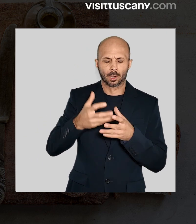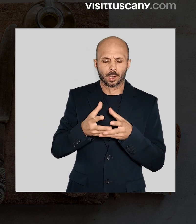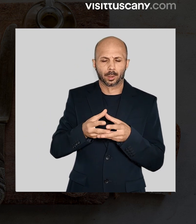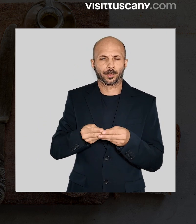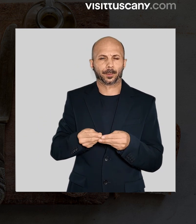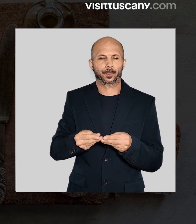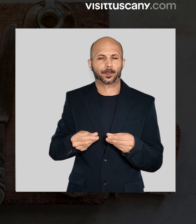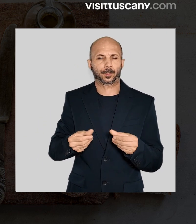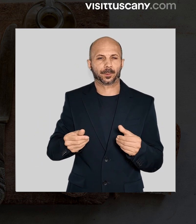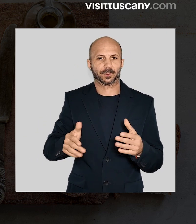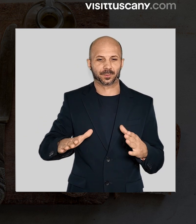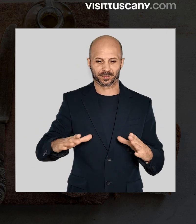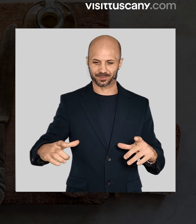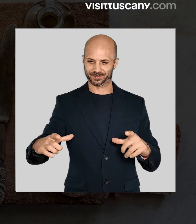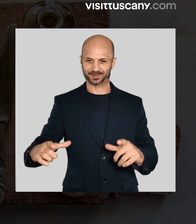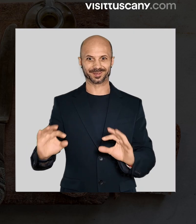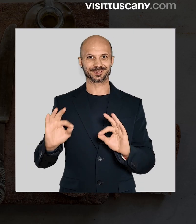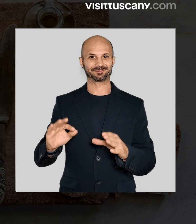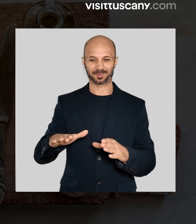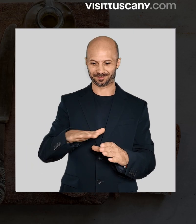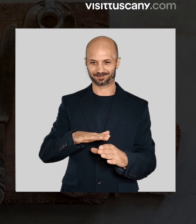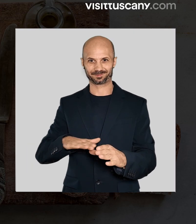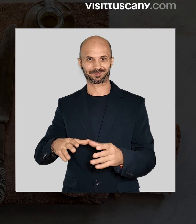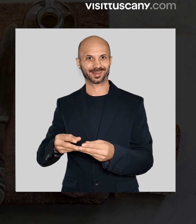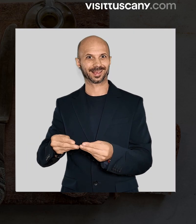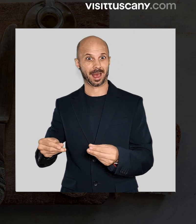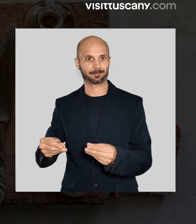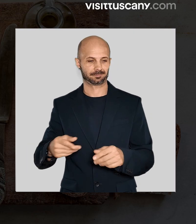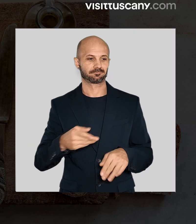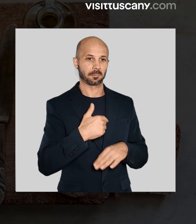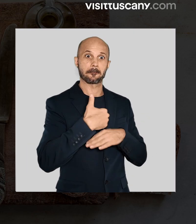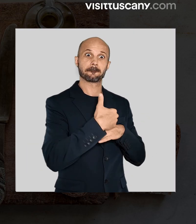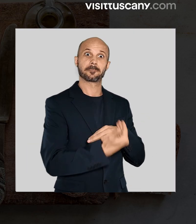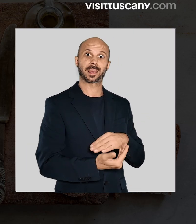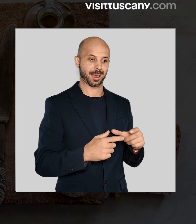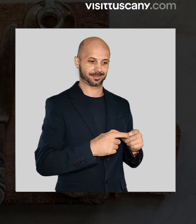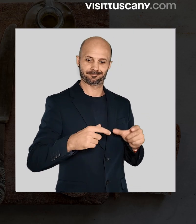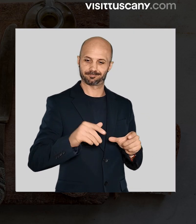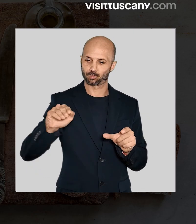Remove the bay leaf and blend into a paste using an immersion blender.